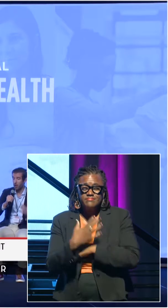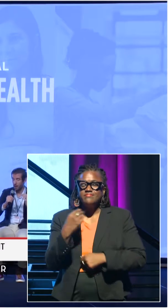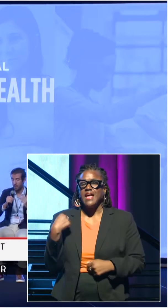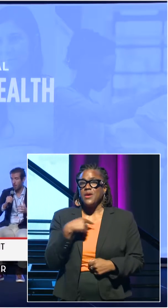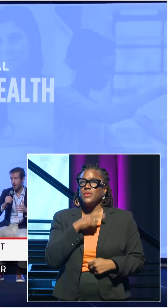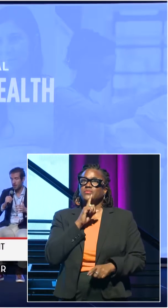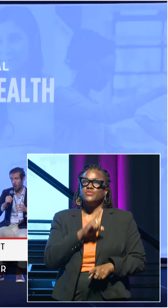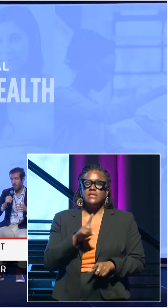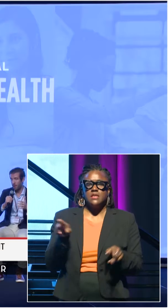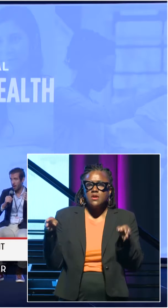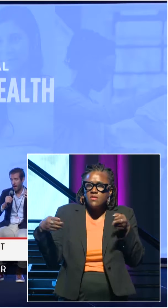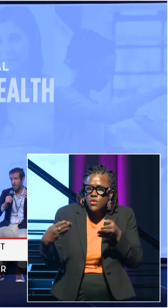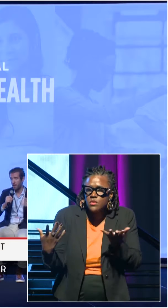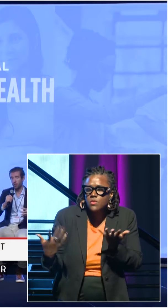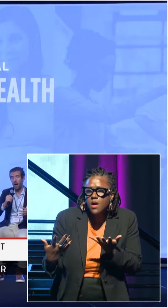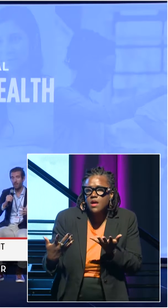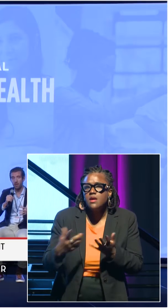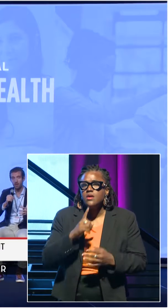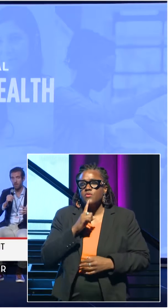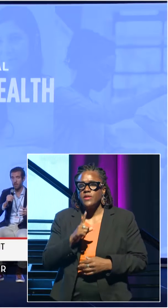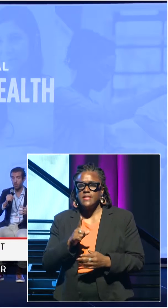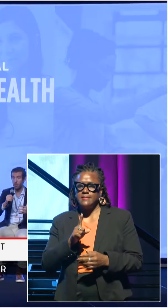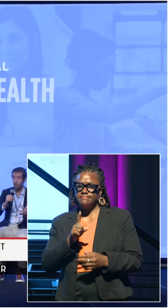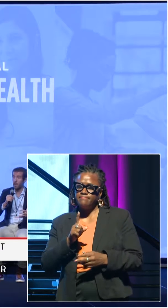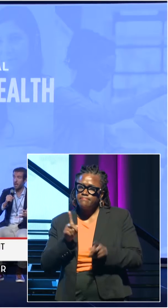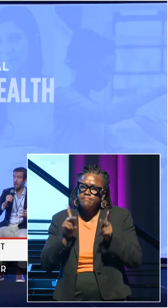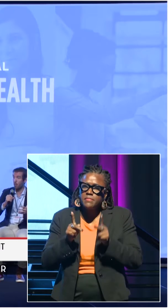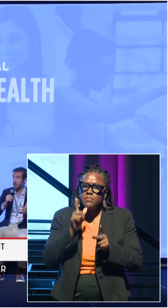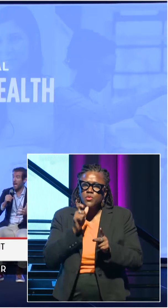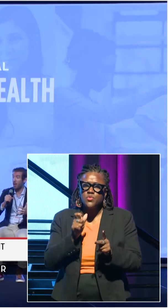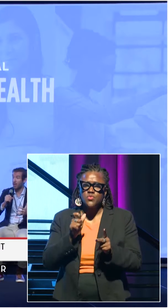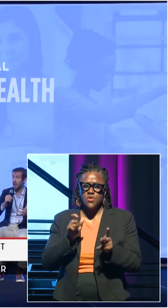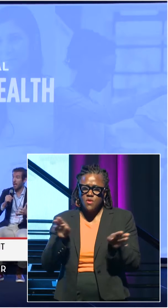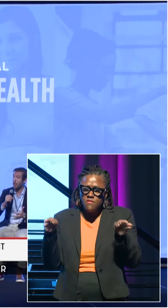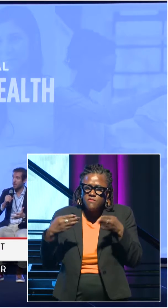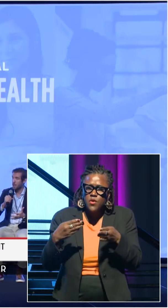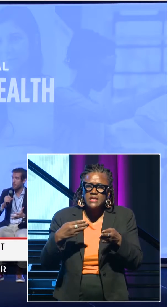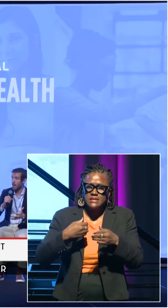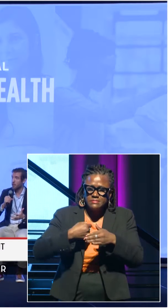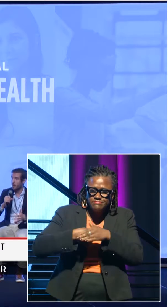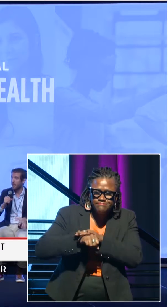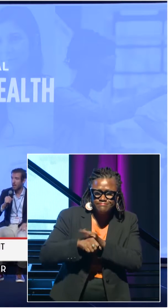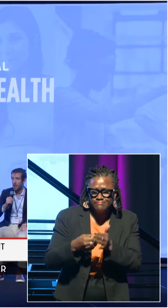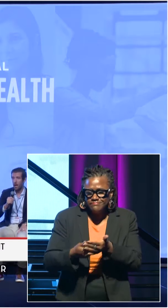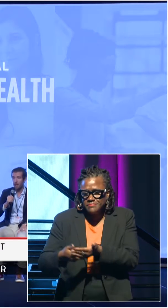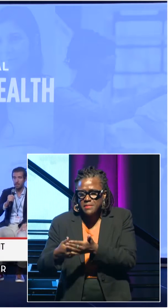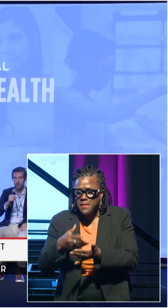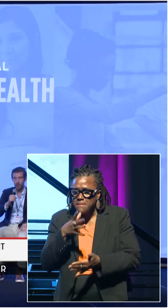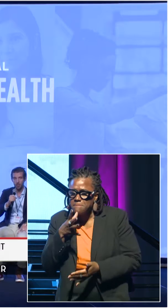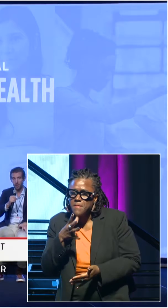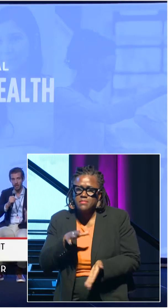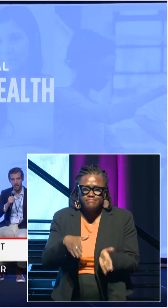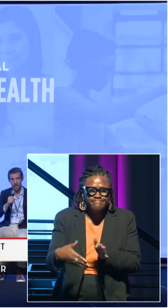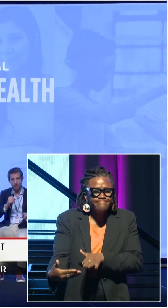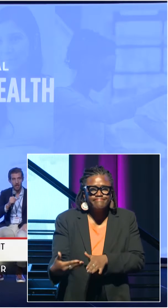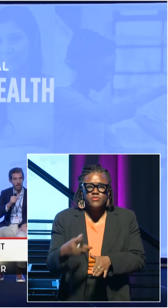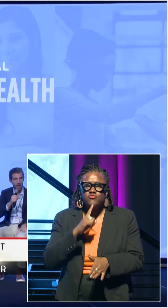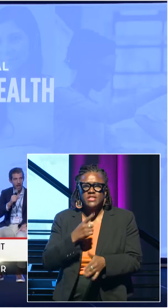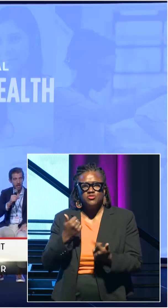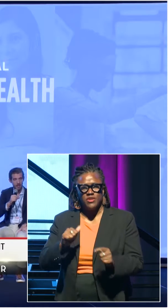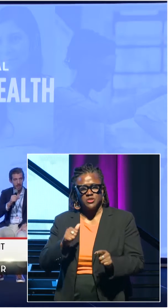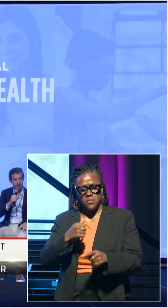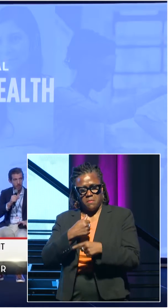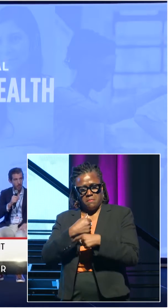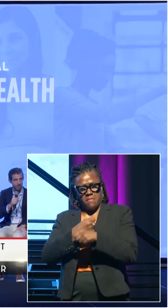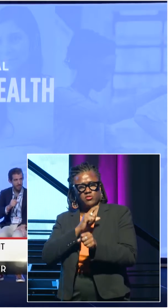we've really focused on very heavy drivers of maternal morbidity and mortality, like hypertension management. So really excited to be here